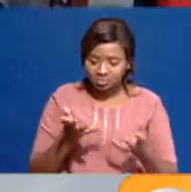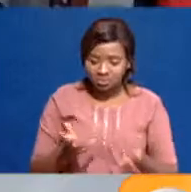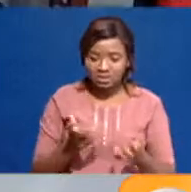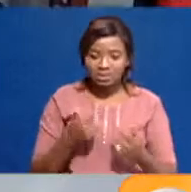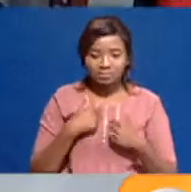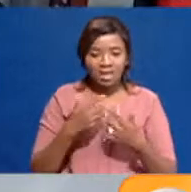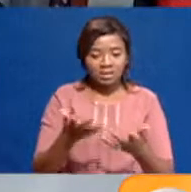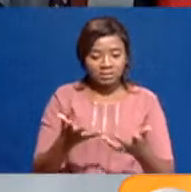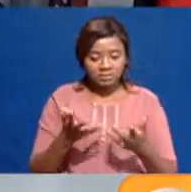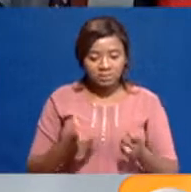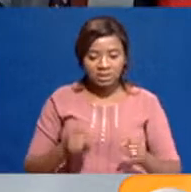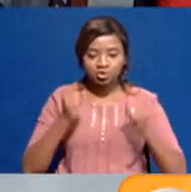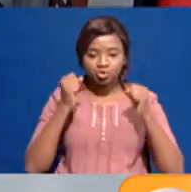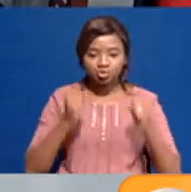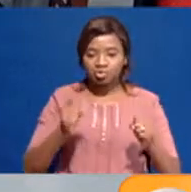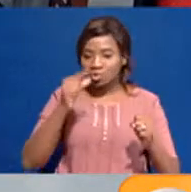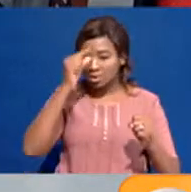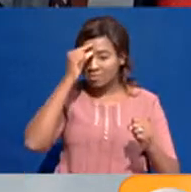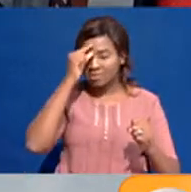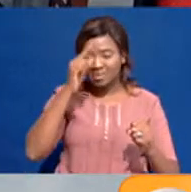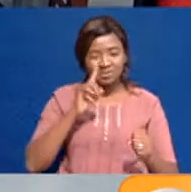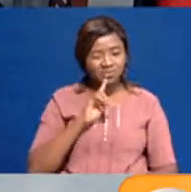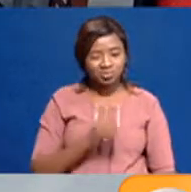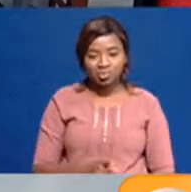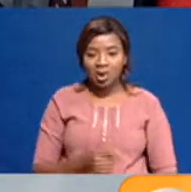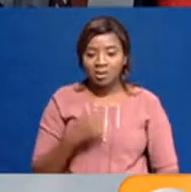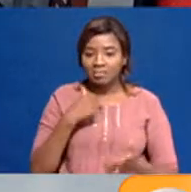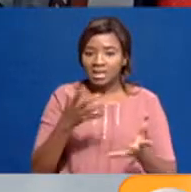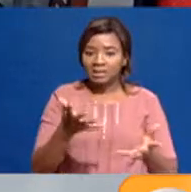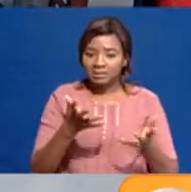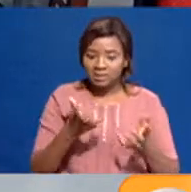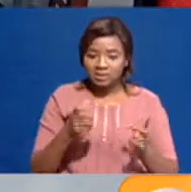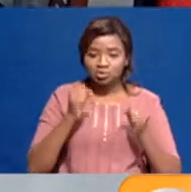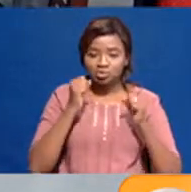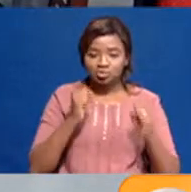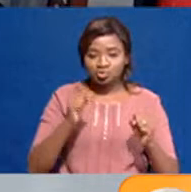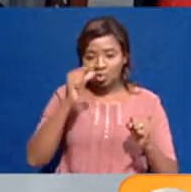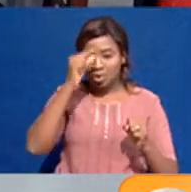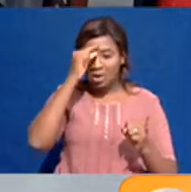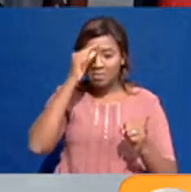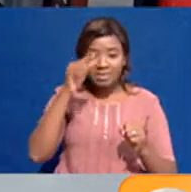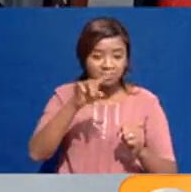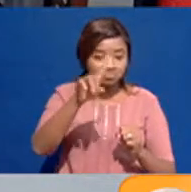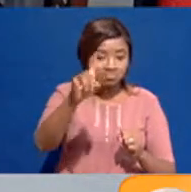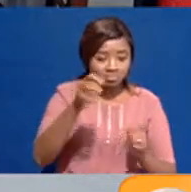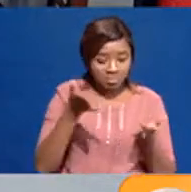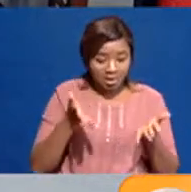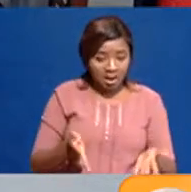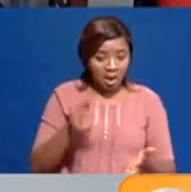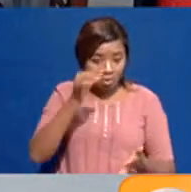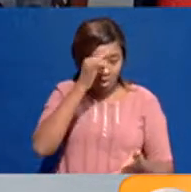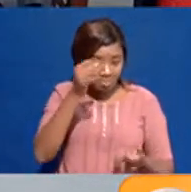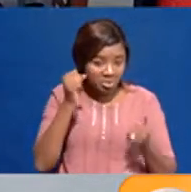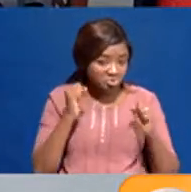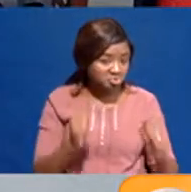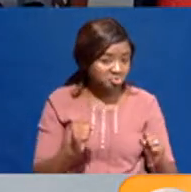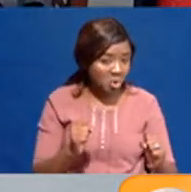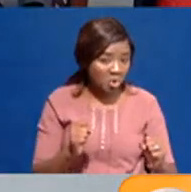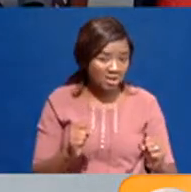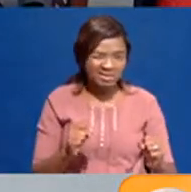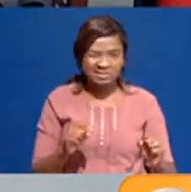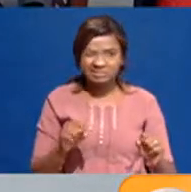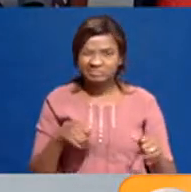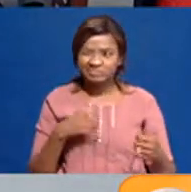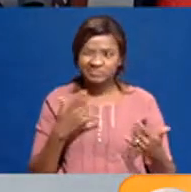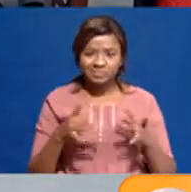government. Yeah, you I must. I need a strong government because it is. Is it strong? You know, 6 months, it